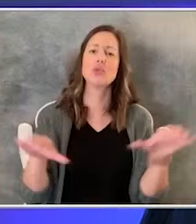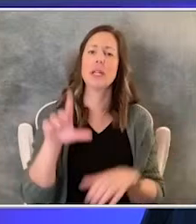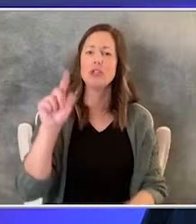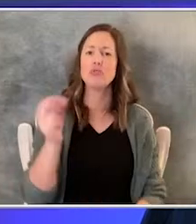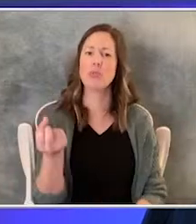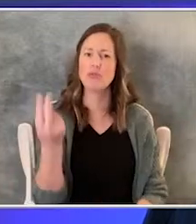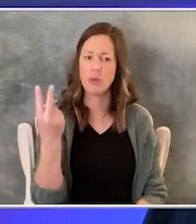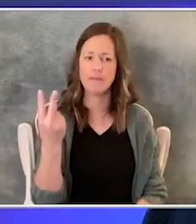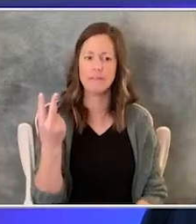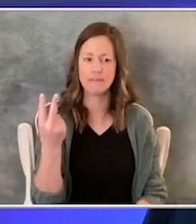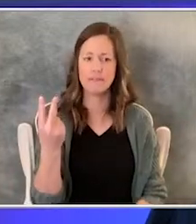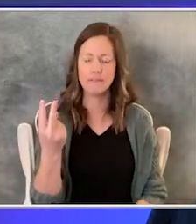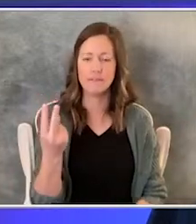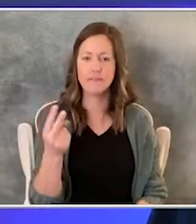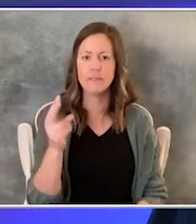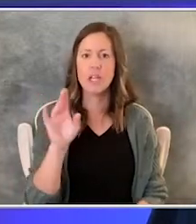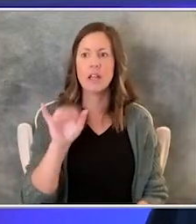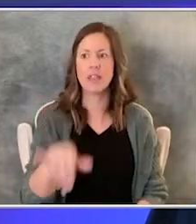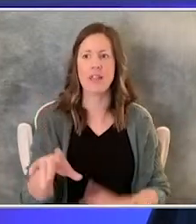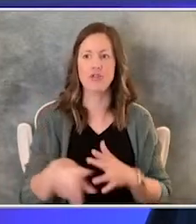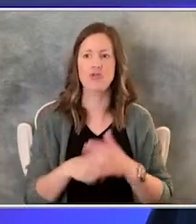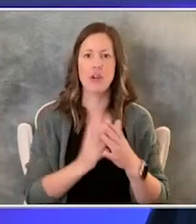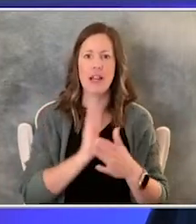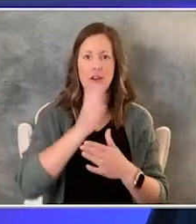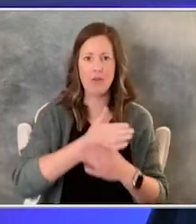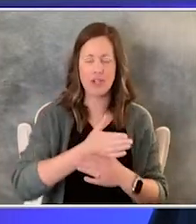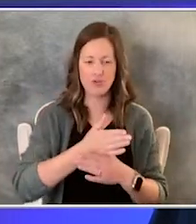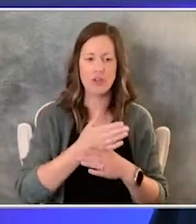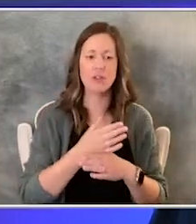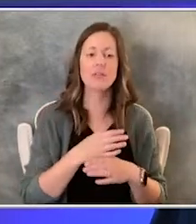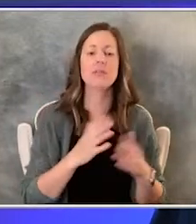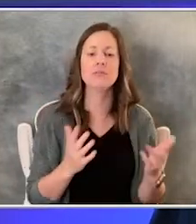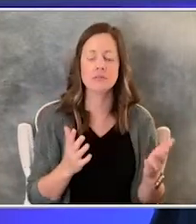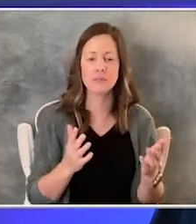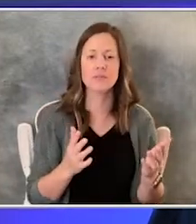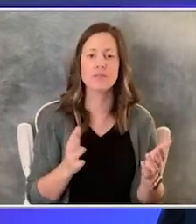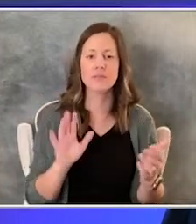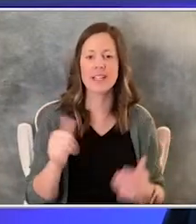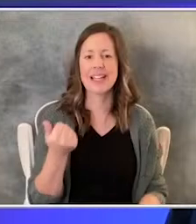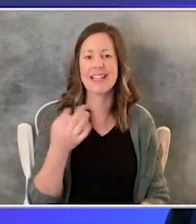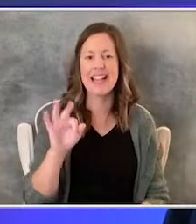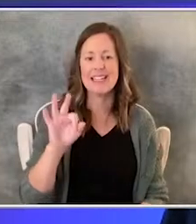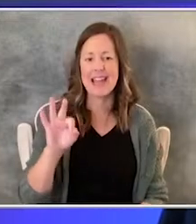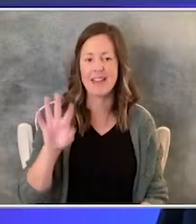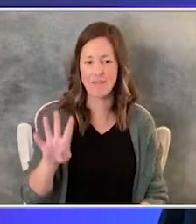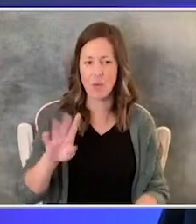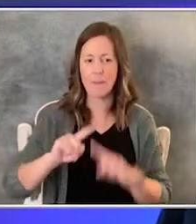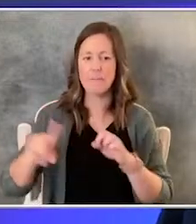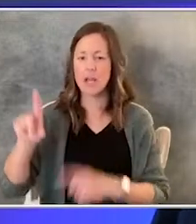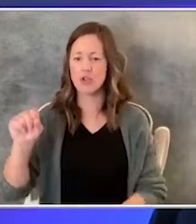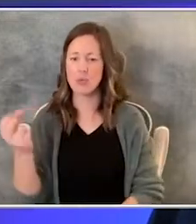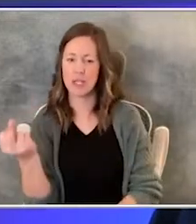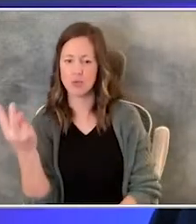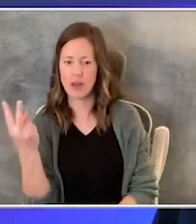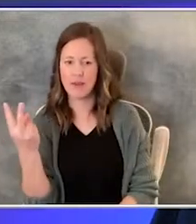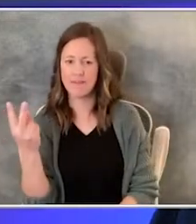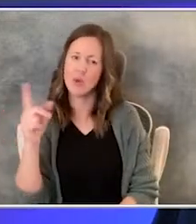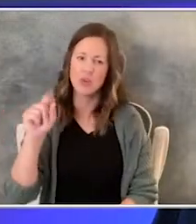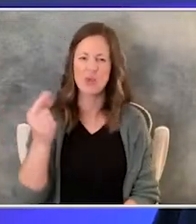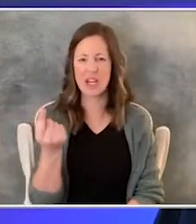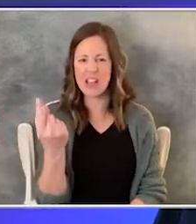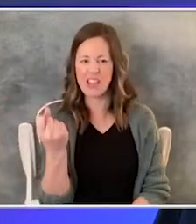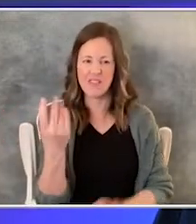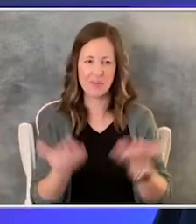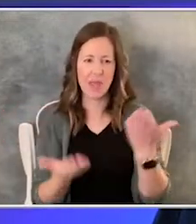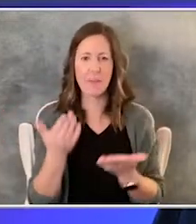2012, a friend here in Kansas City that does a lot of this helped us get started. It's